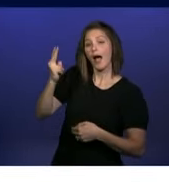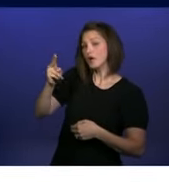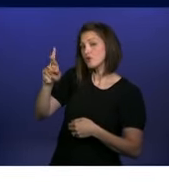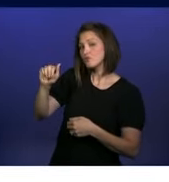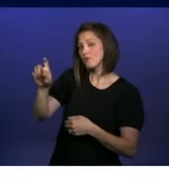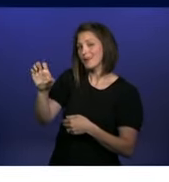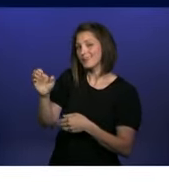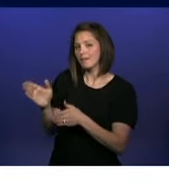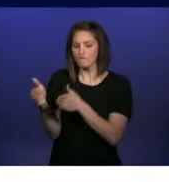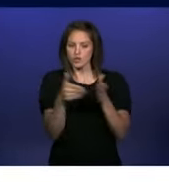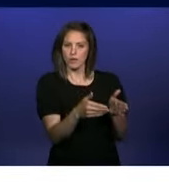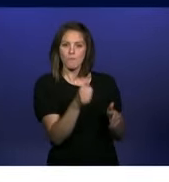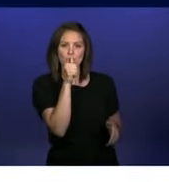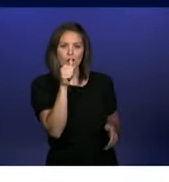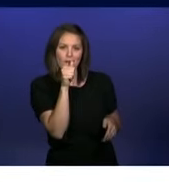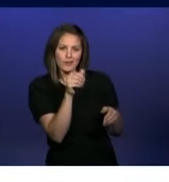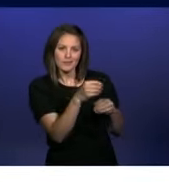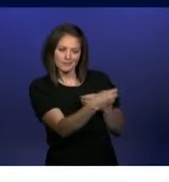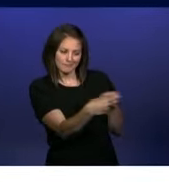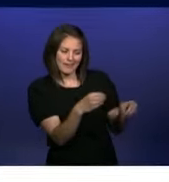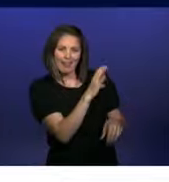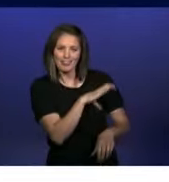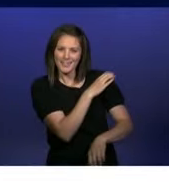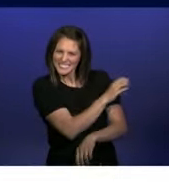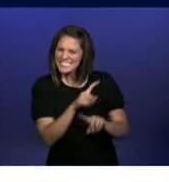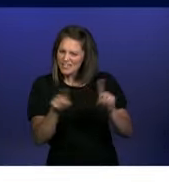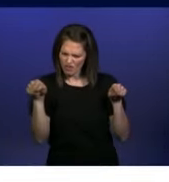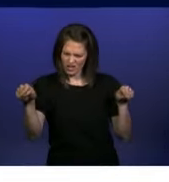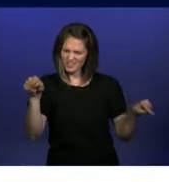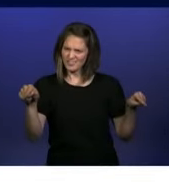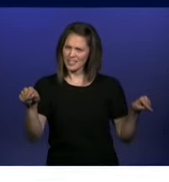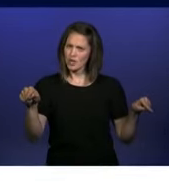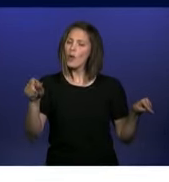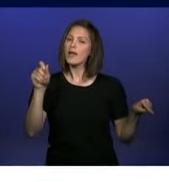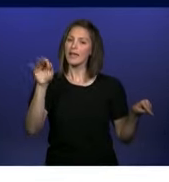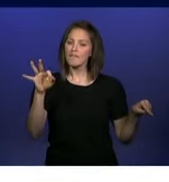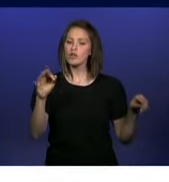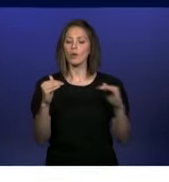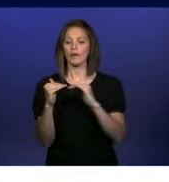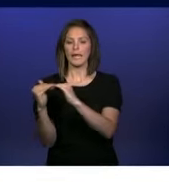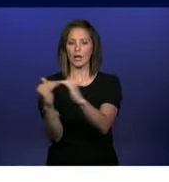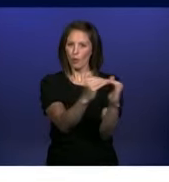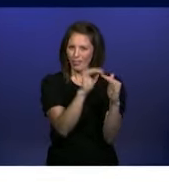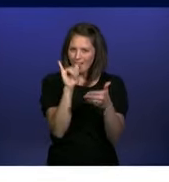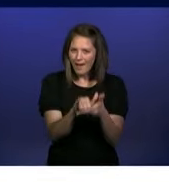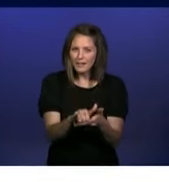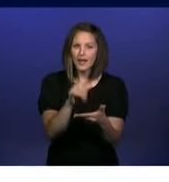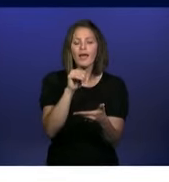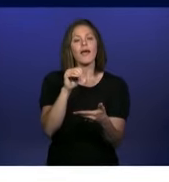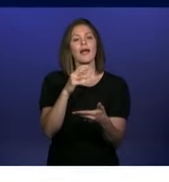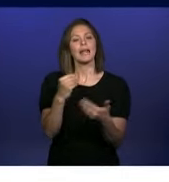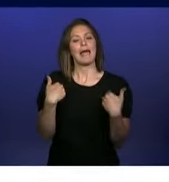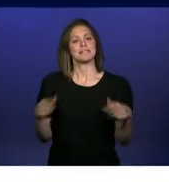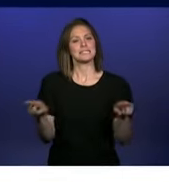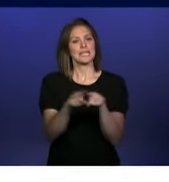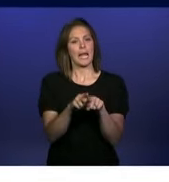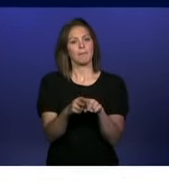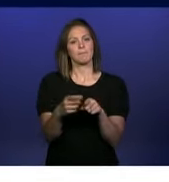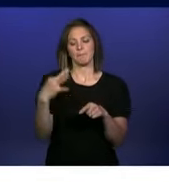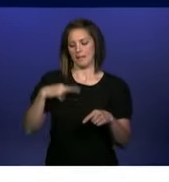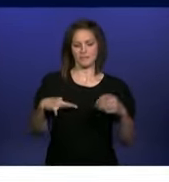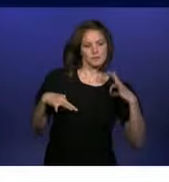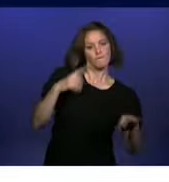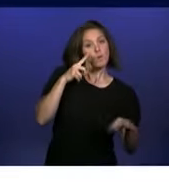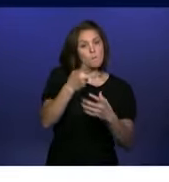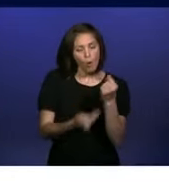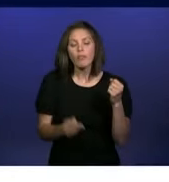private practice or a small clinic. Just that one move would cut a tremendous amount. We need tort reform. I